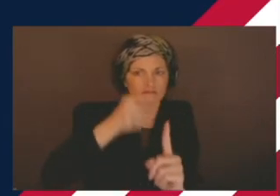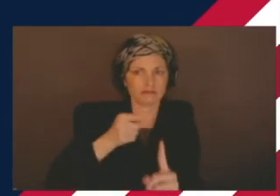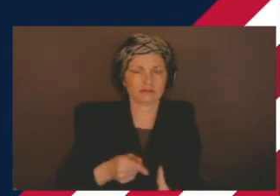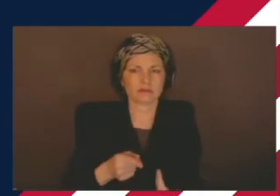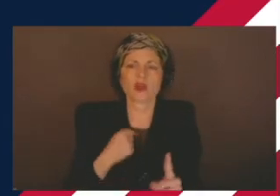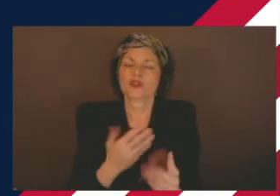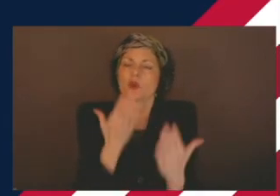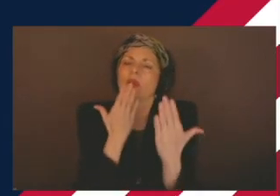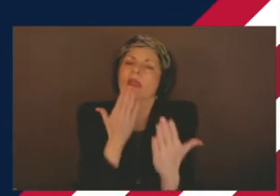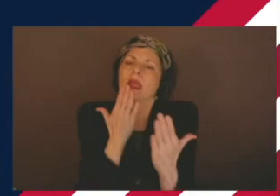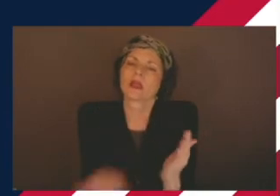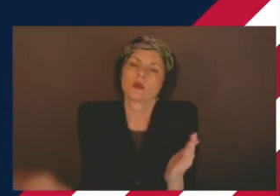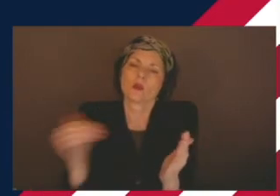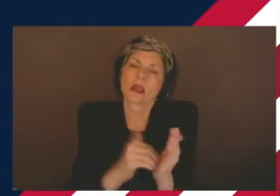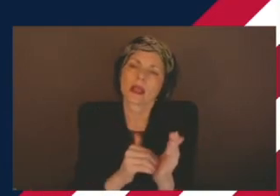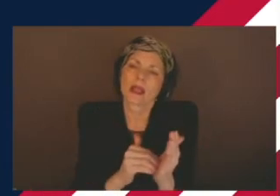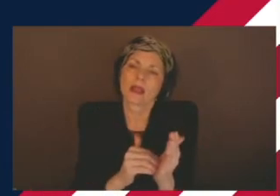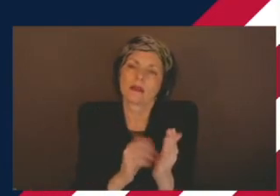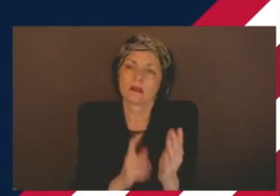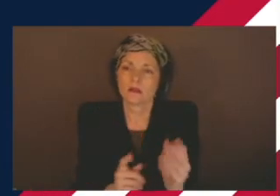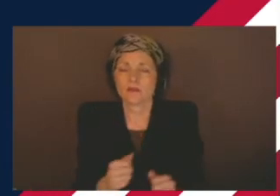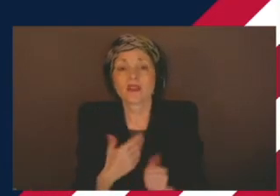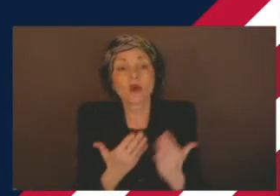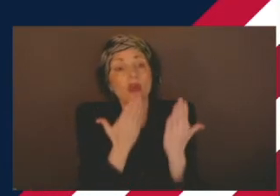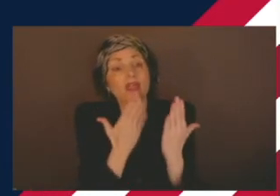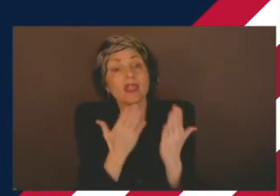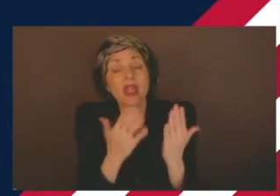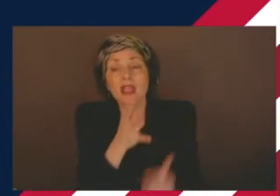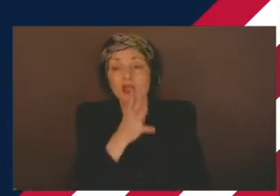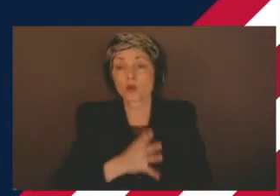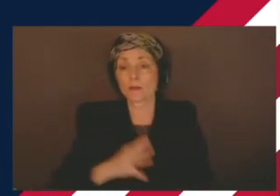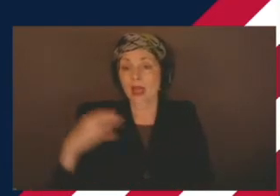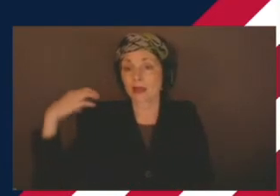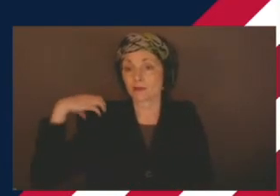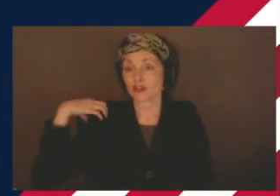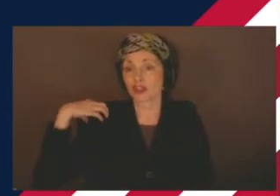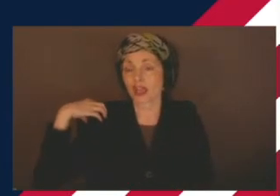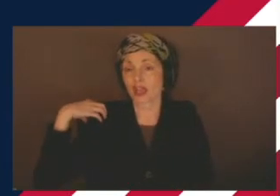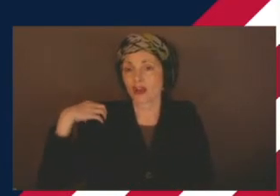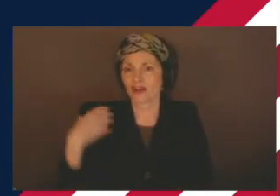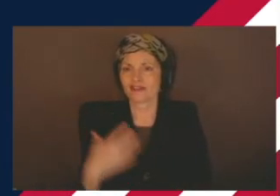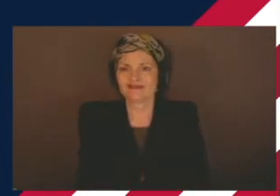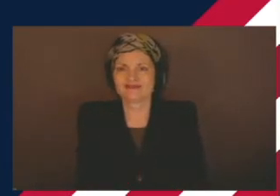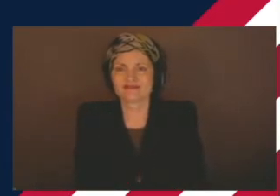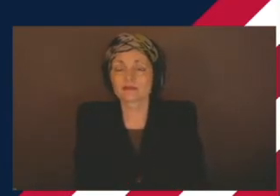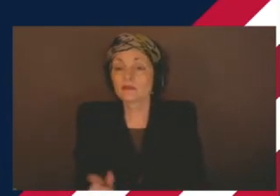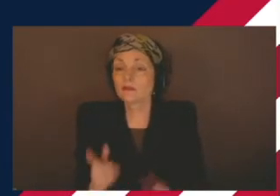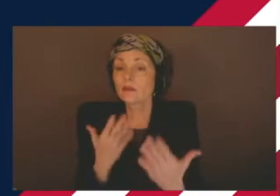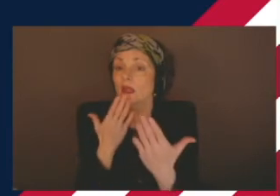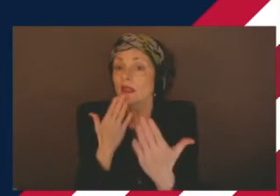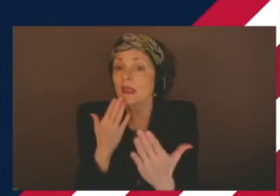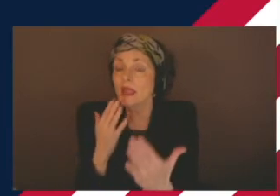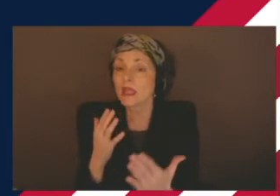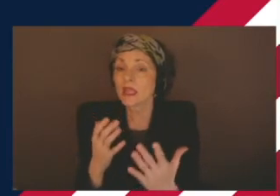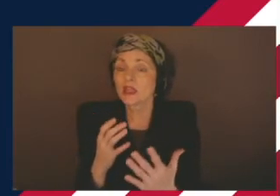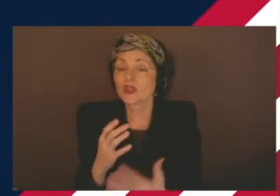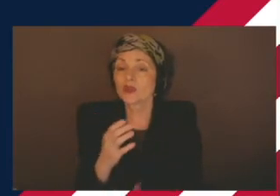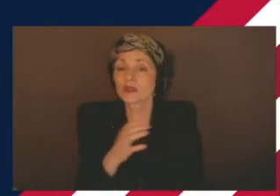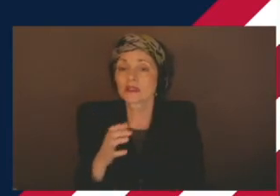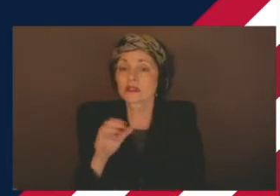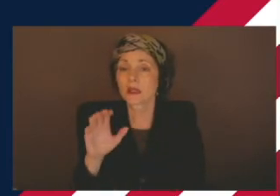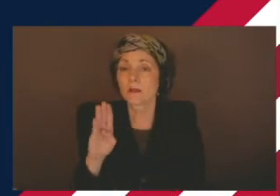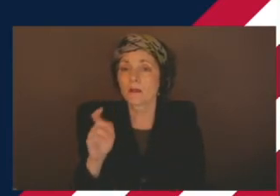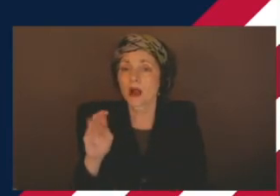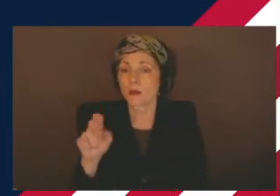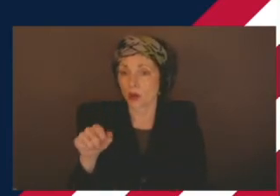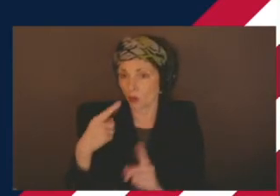you again. Thank you, Madam Chair and Mayor Bottoms. Thank you, Bishop Barber. I feel like we should have given you a night all by